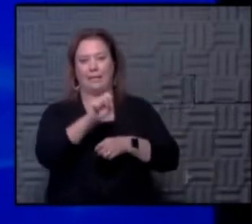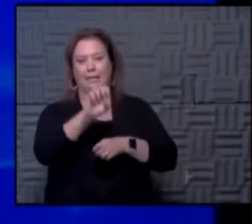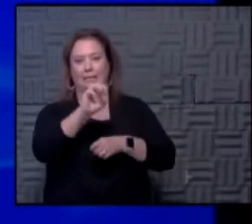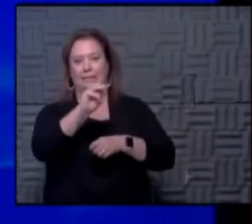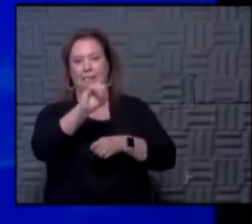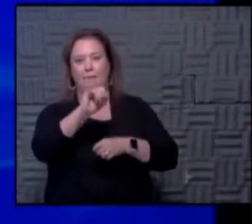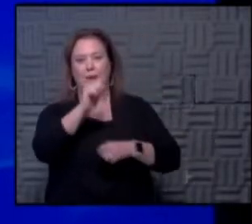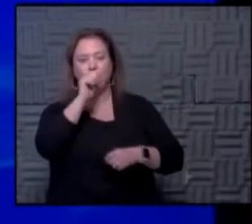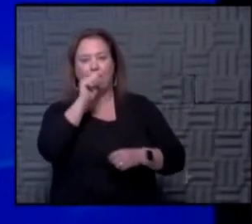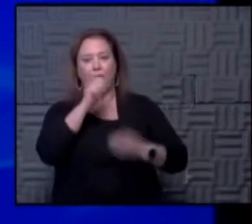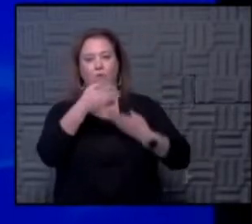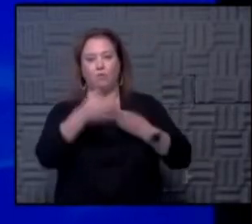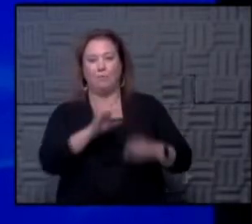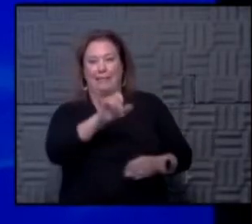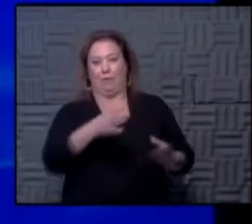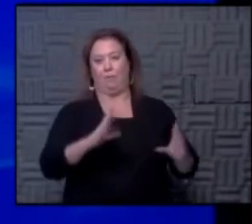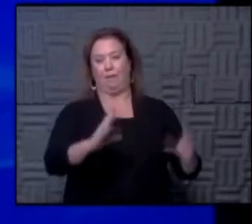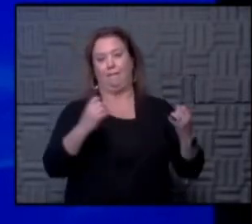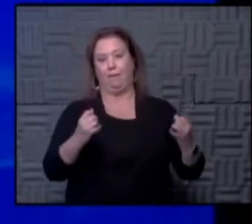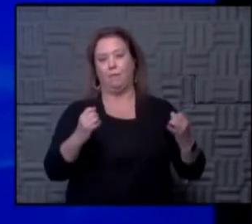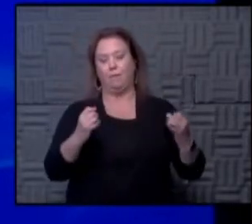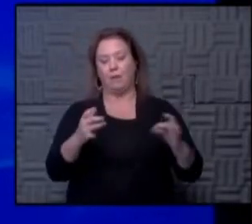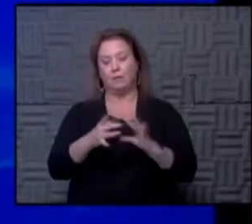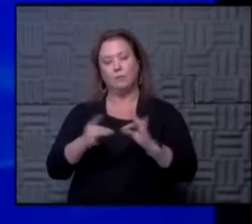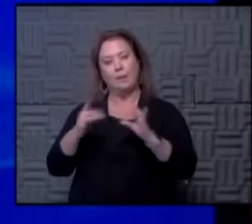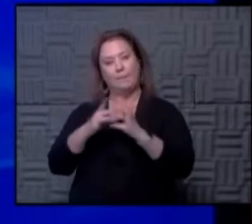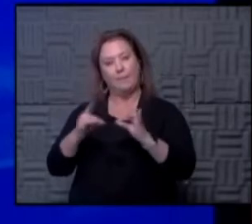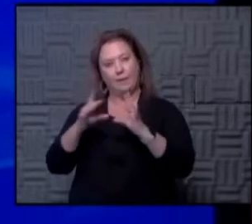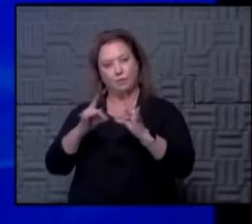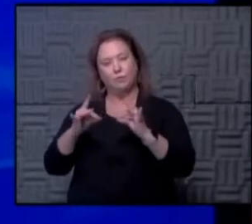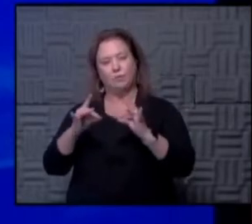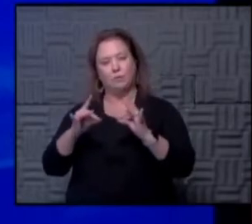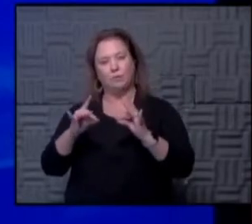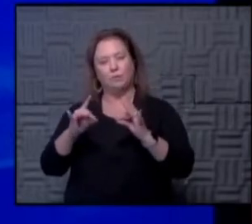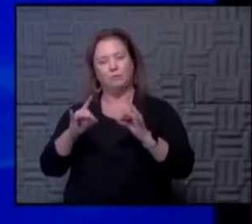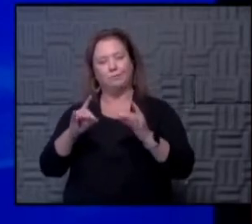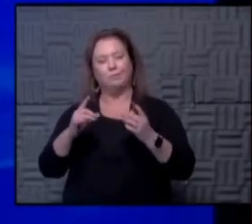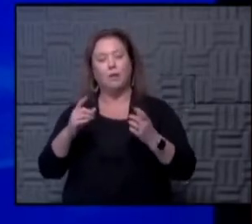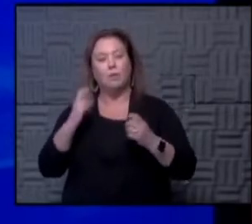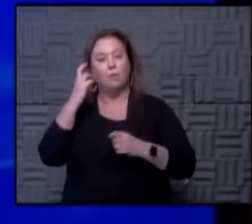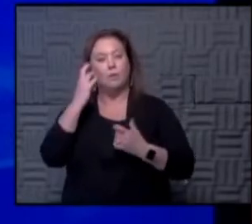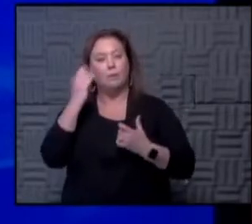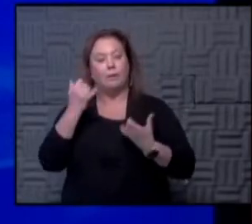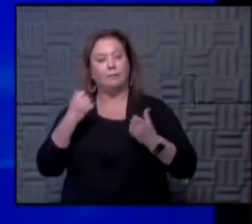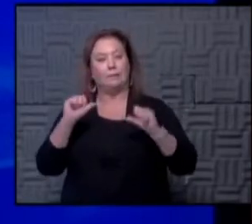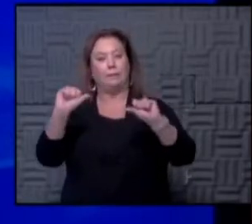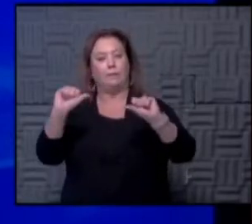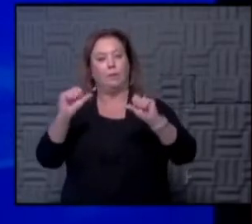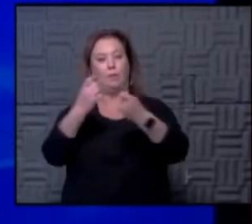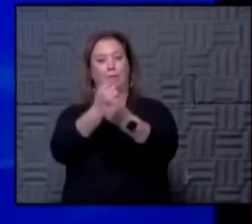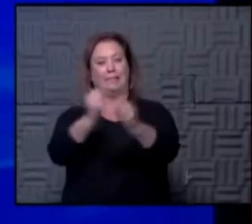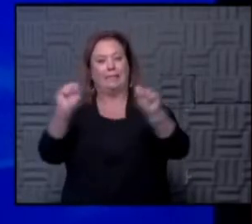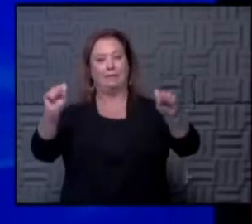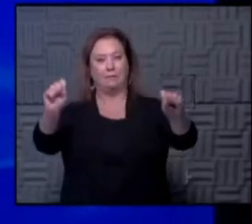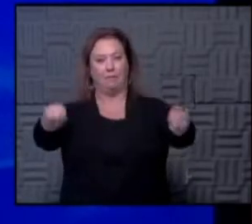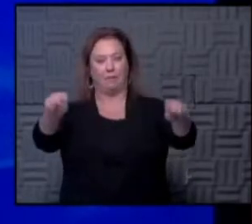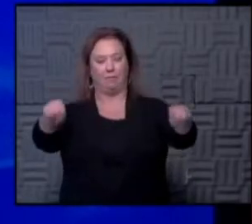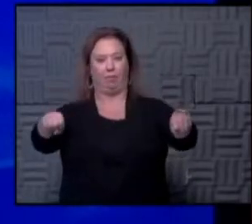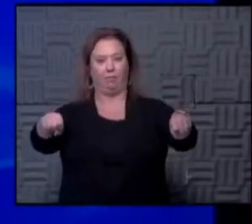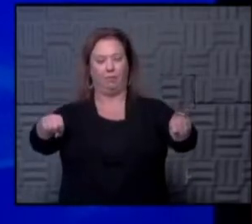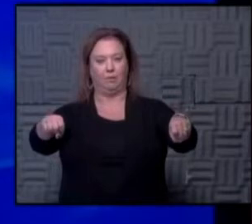now, and so, as we mentioned, primarily in an attempt to say we want to be as safe as we